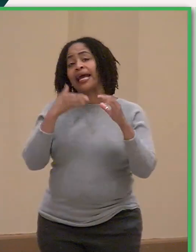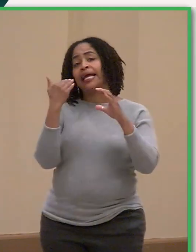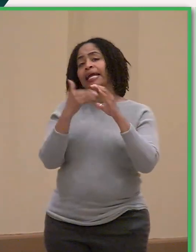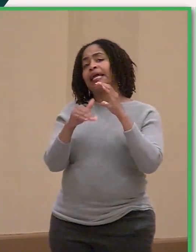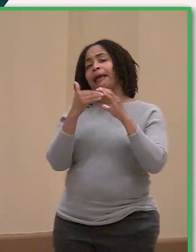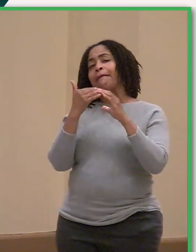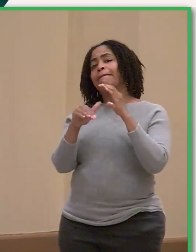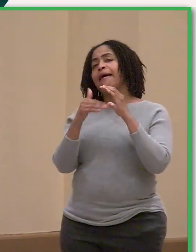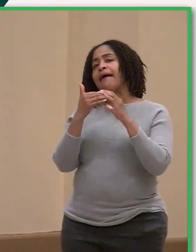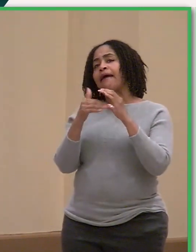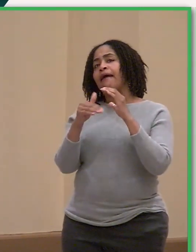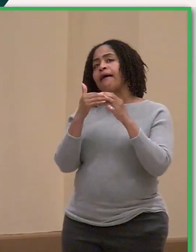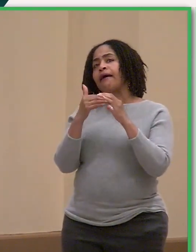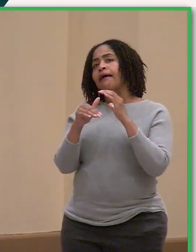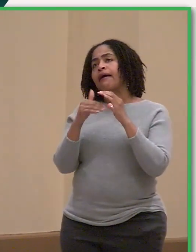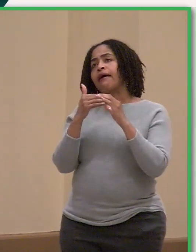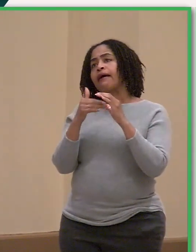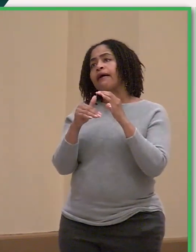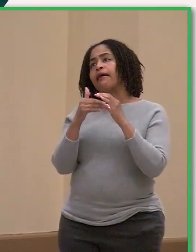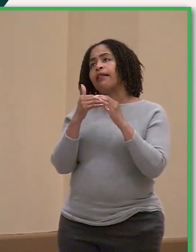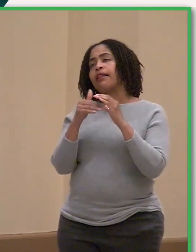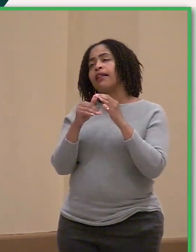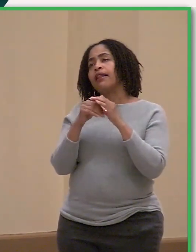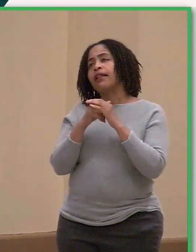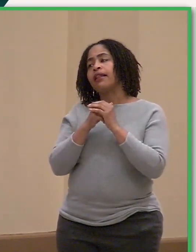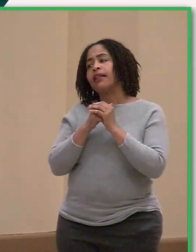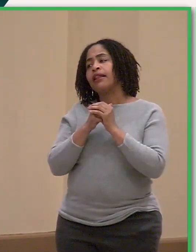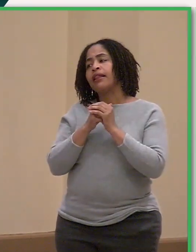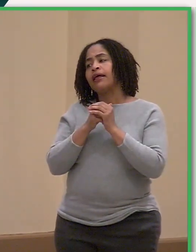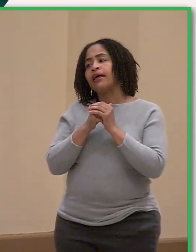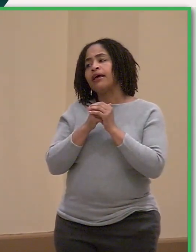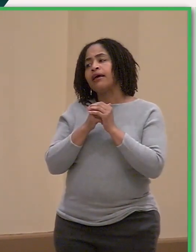from Lisa Franklin